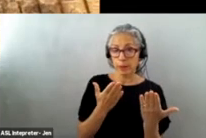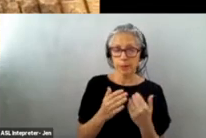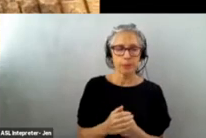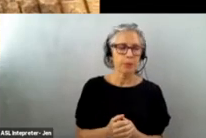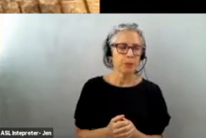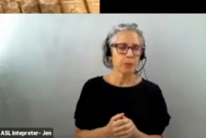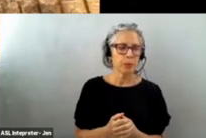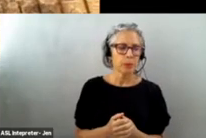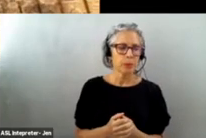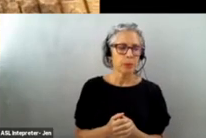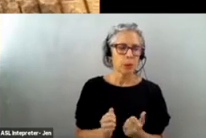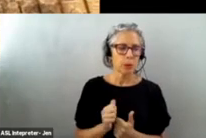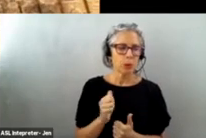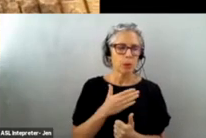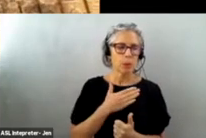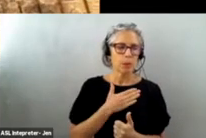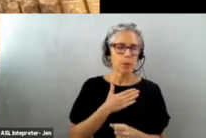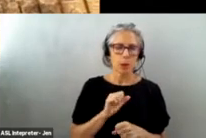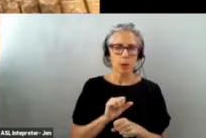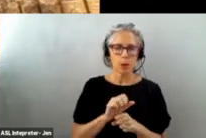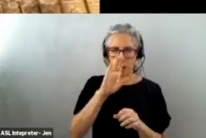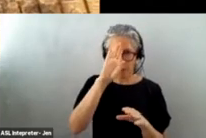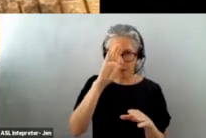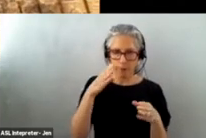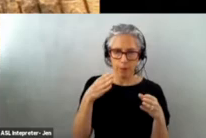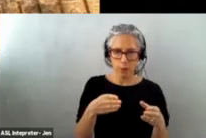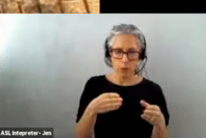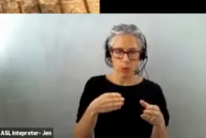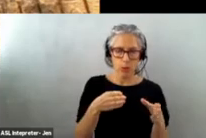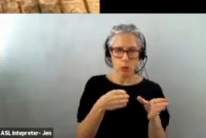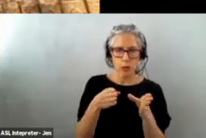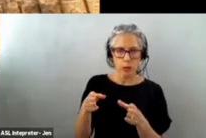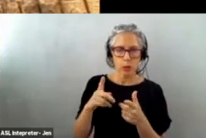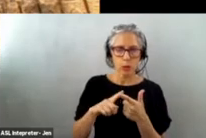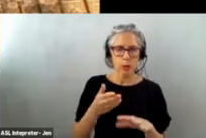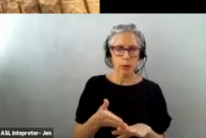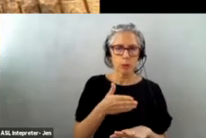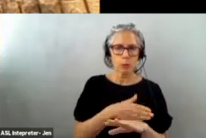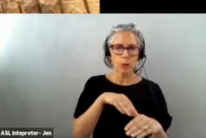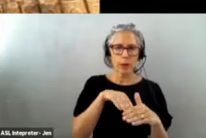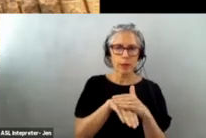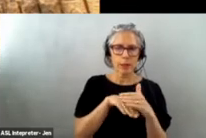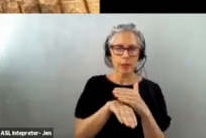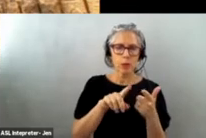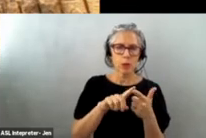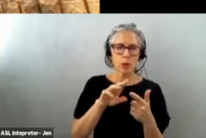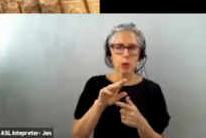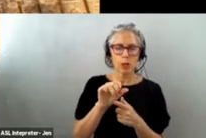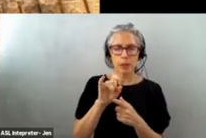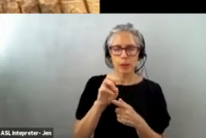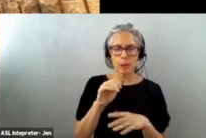a large part of the work that I do focuses on strategies to improve access to autism early